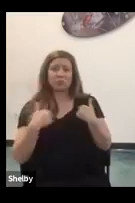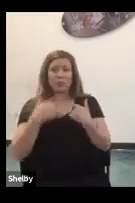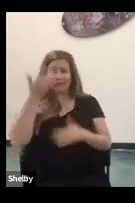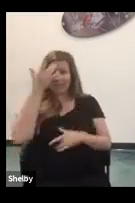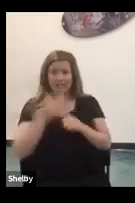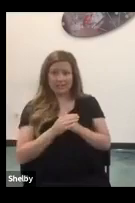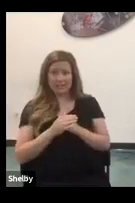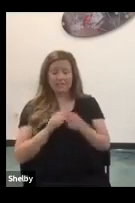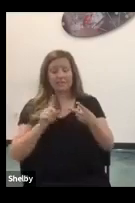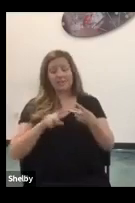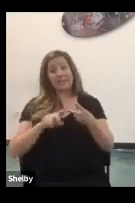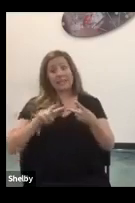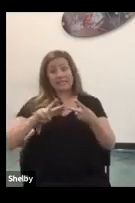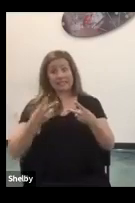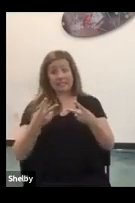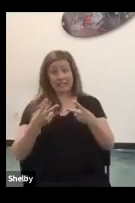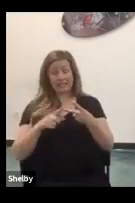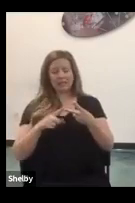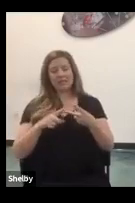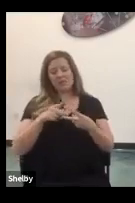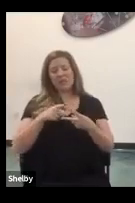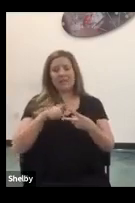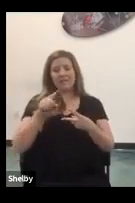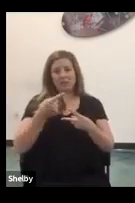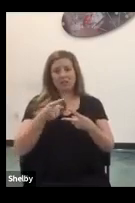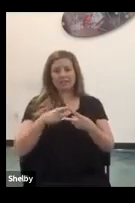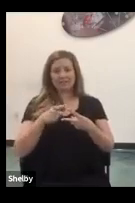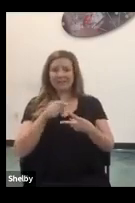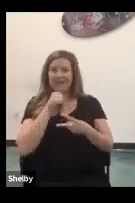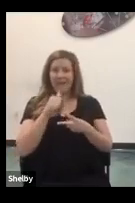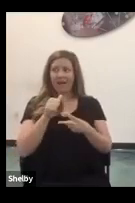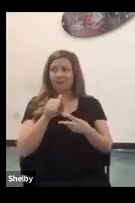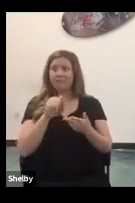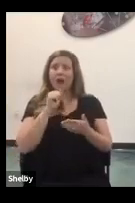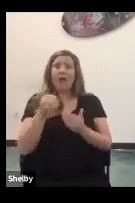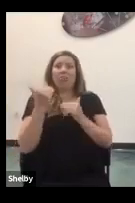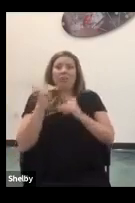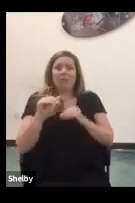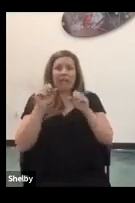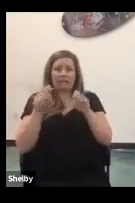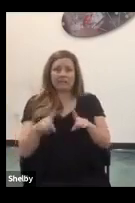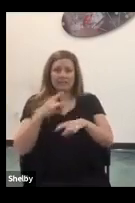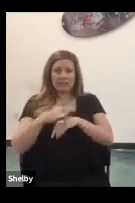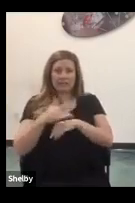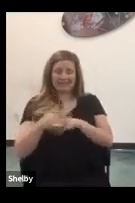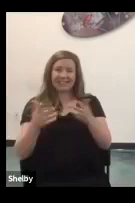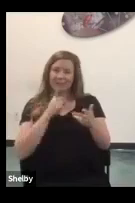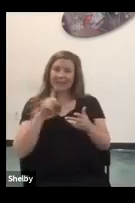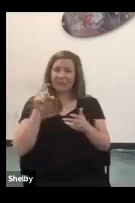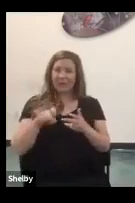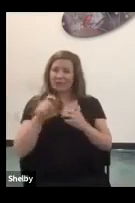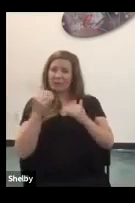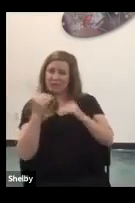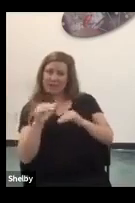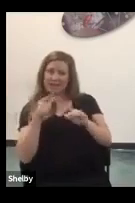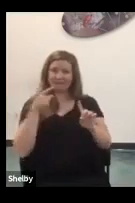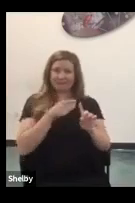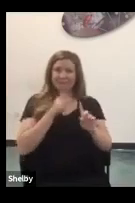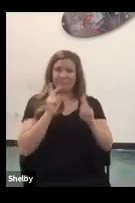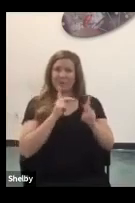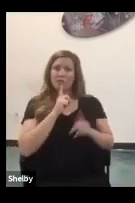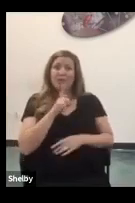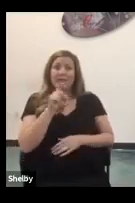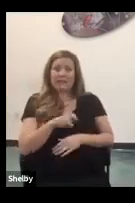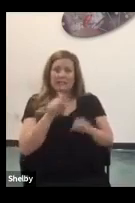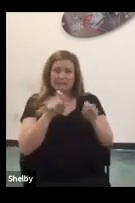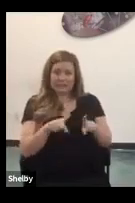second reason, so that's the first one, is that we don't have unlimited testing capacity, and we really need to be able to target testing to the people who really need it.